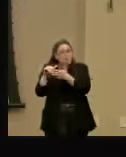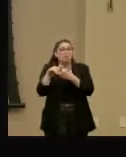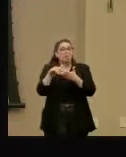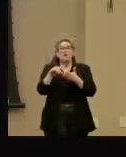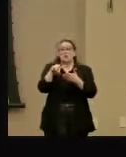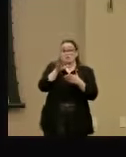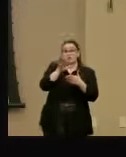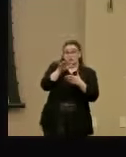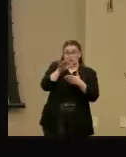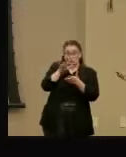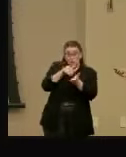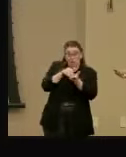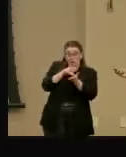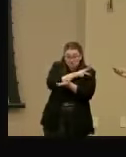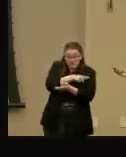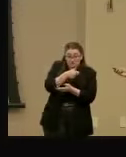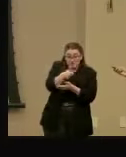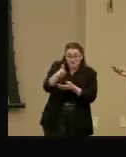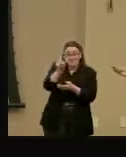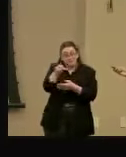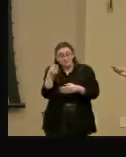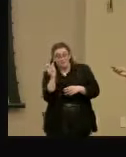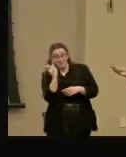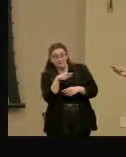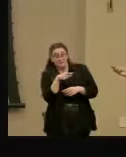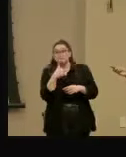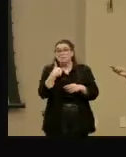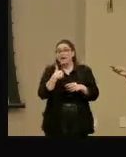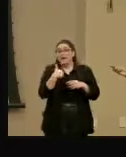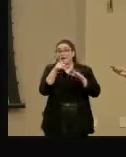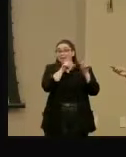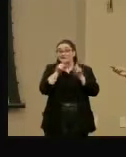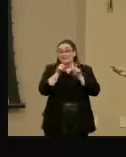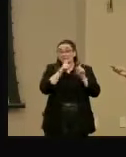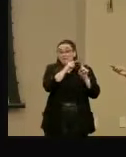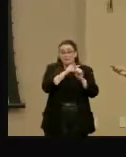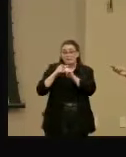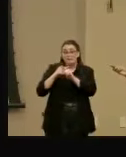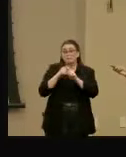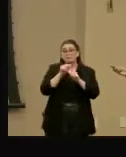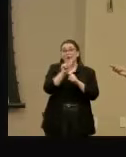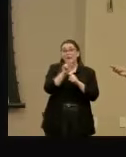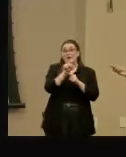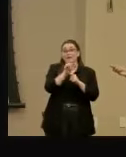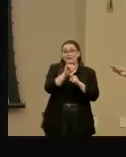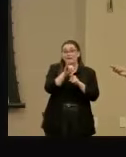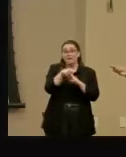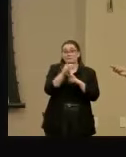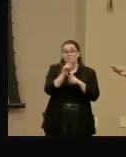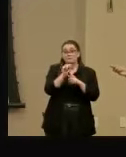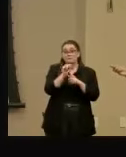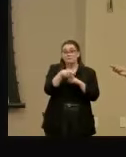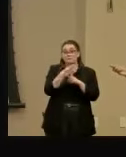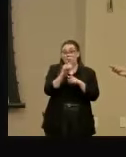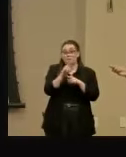should be asking your doctor, do I have some of these blood tests for something called antiphospholipid syndrome? Antiphospholipid is exactly what you